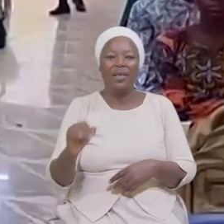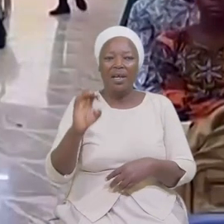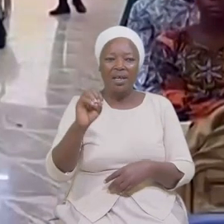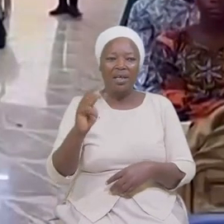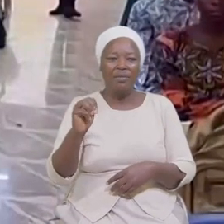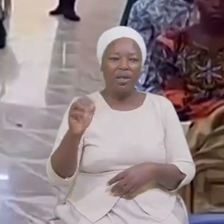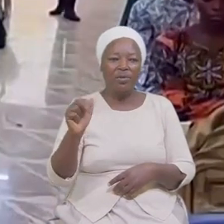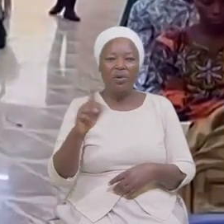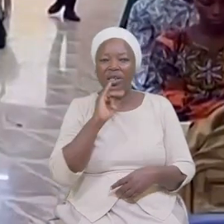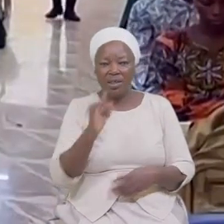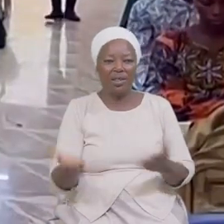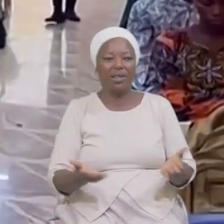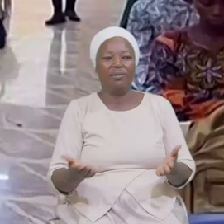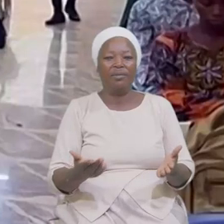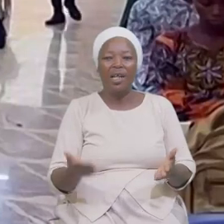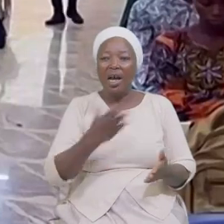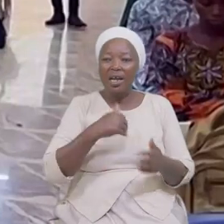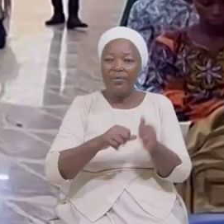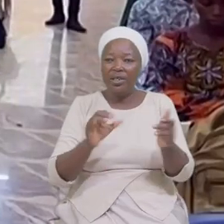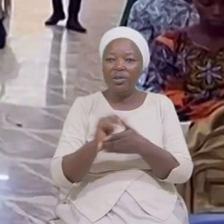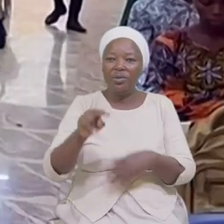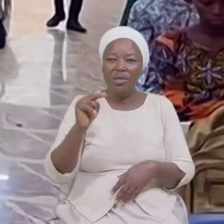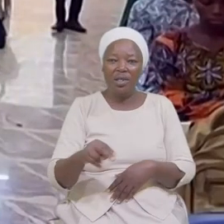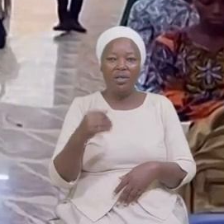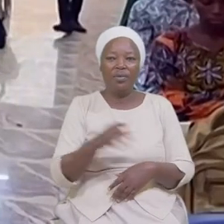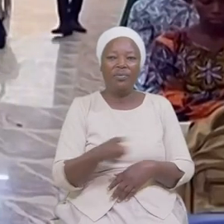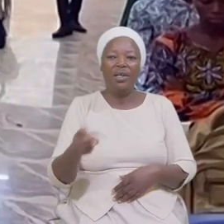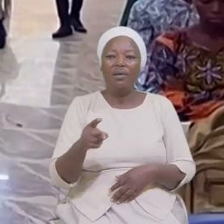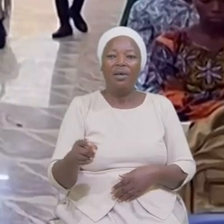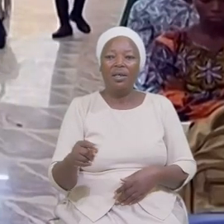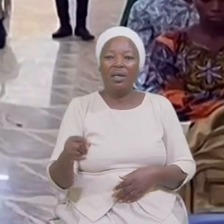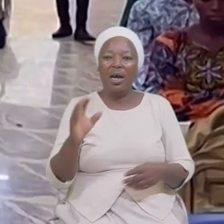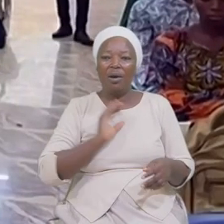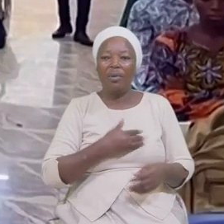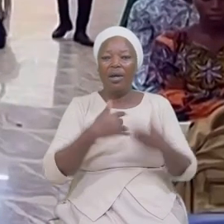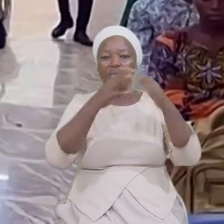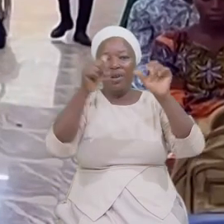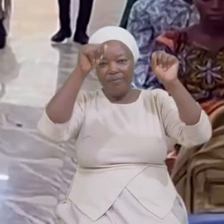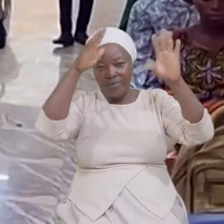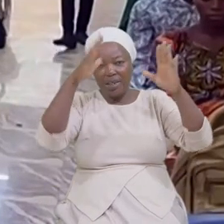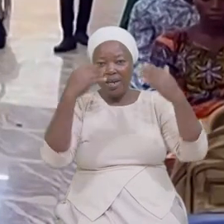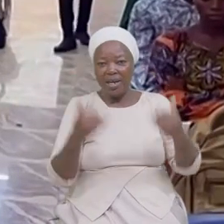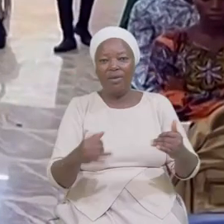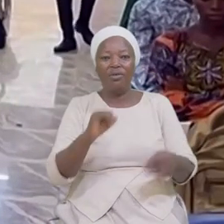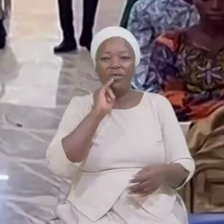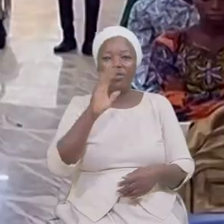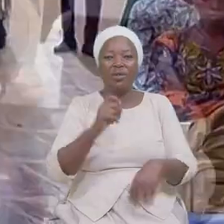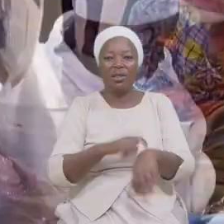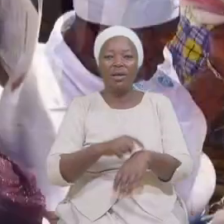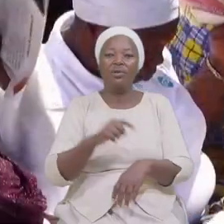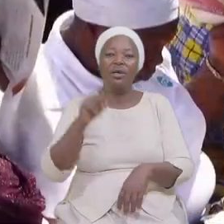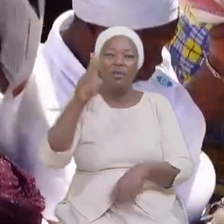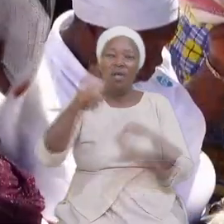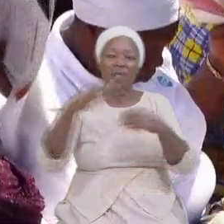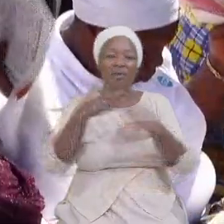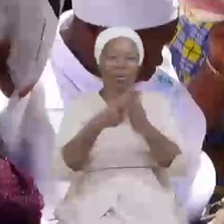here. And everything you need of the Heavenly Father, now is your time. He'll give all that to you in Jesus'